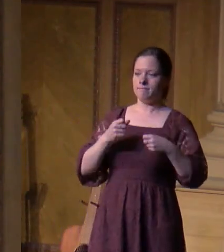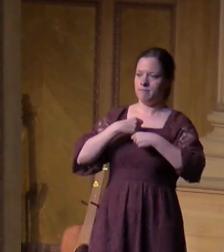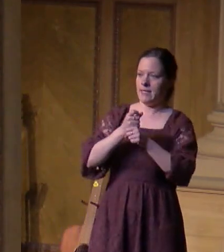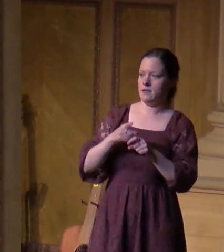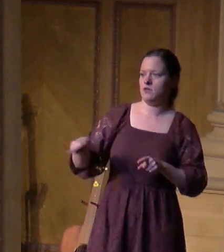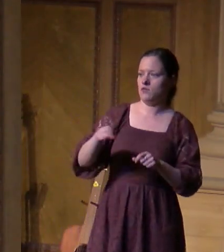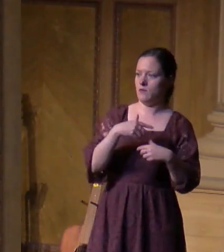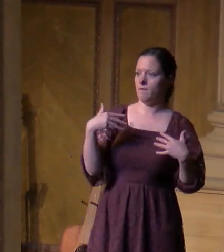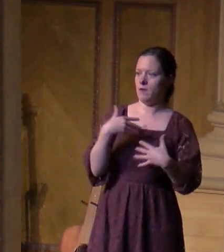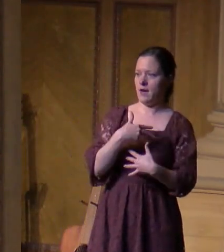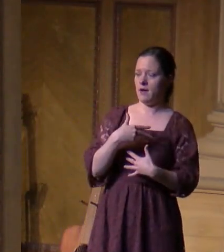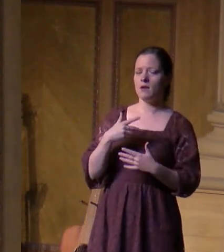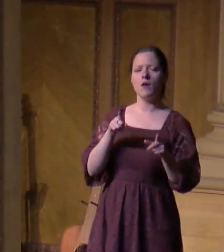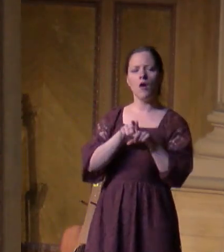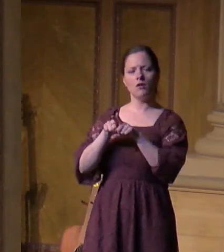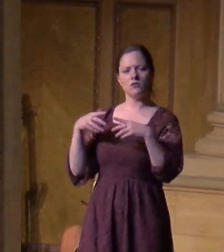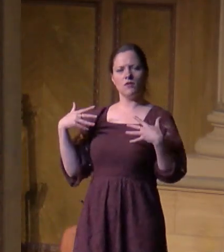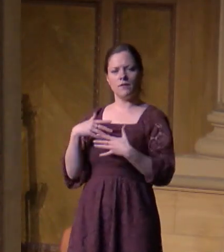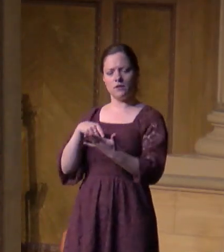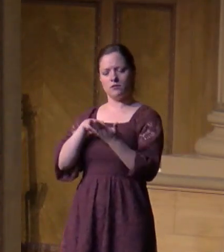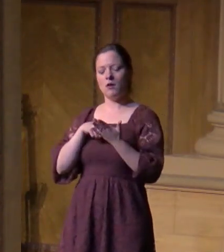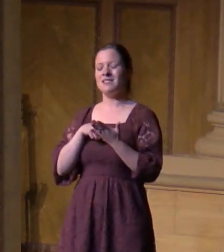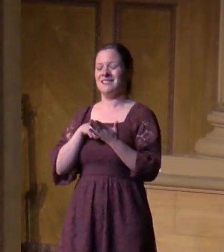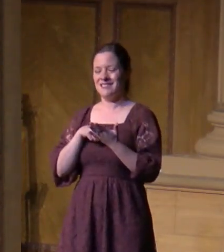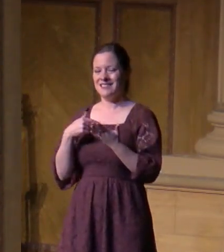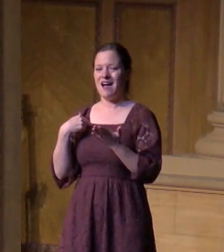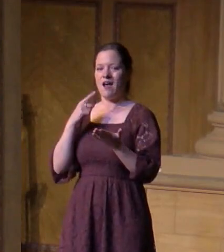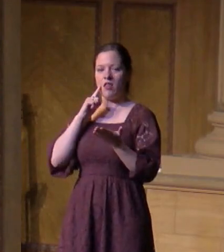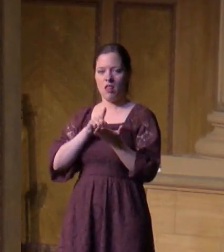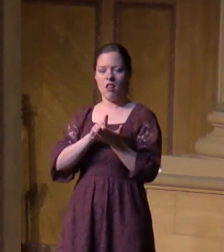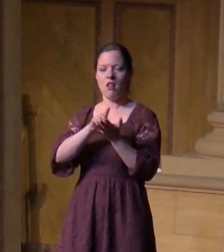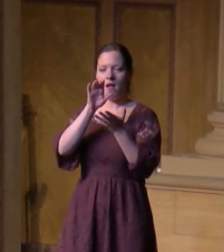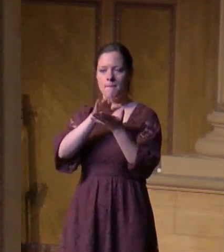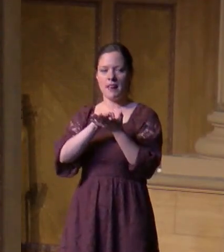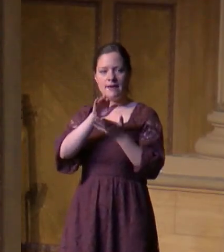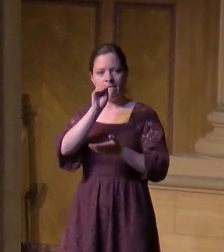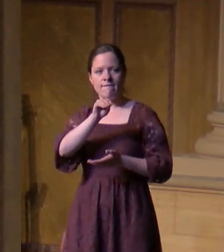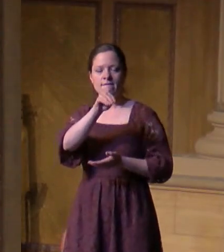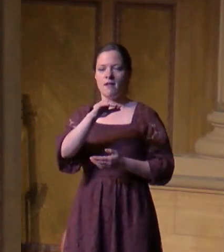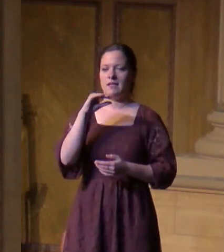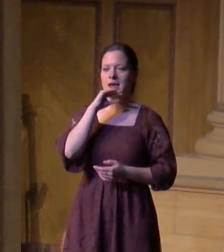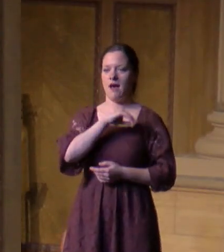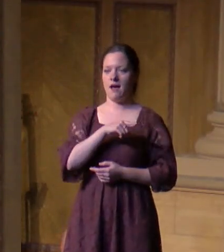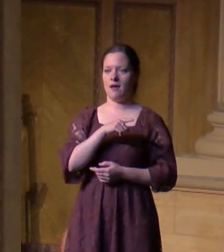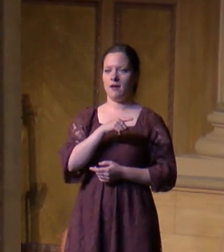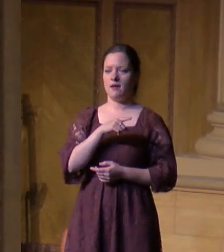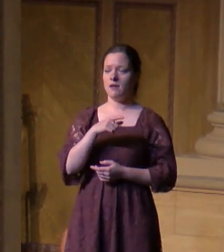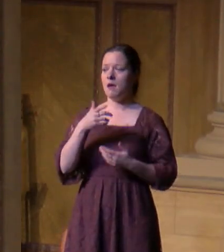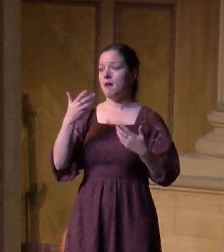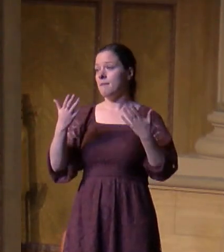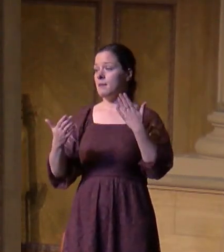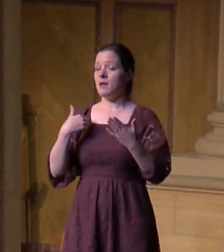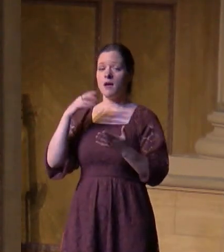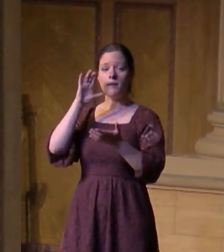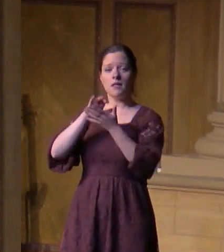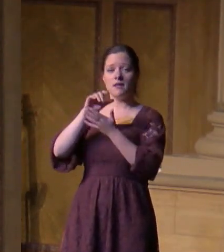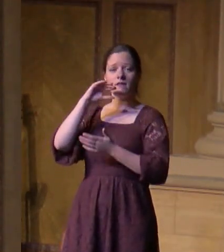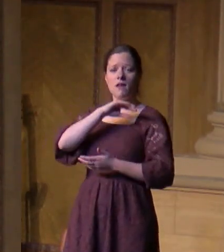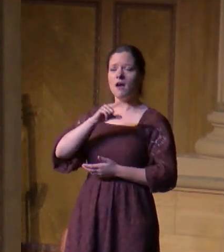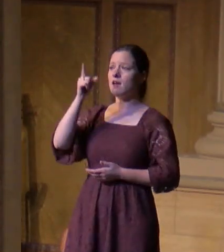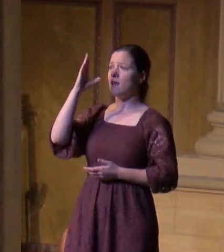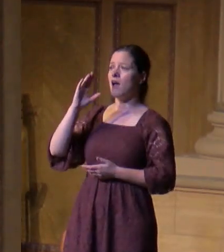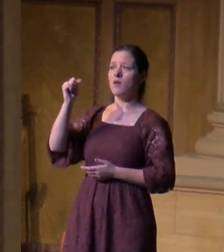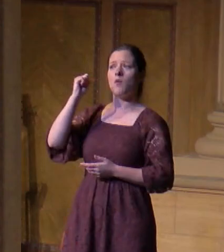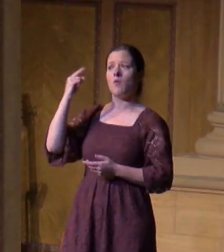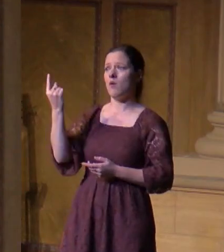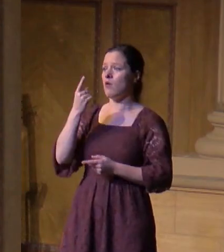our fears can also reveal to us that we're believing lies we're afraid because I believe the lie that God won't always be with me